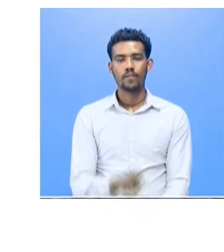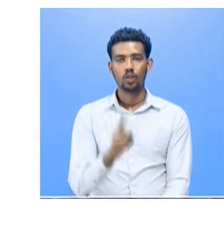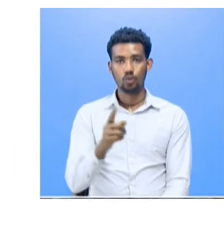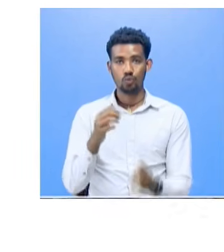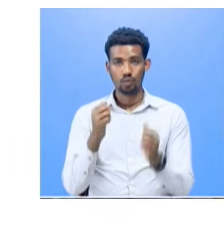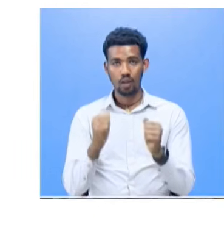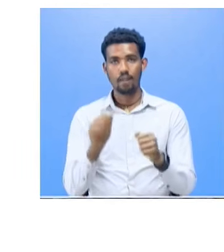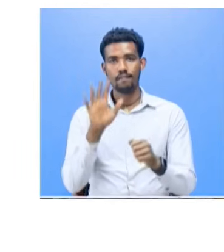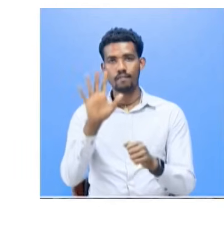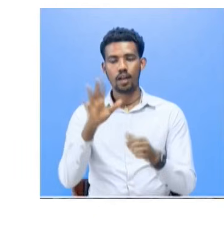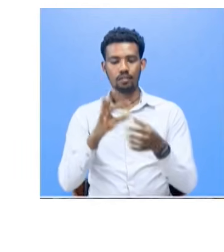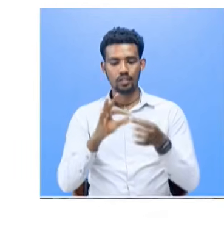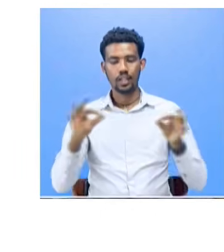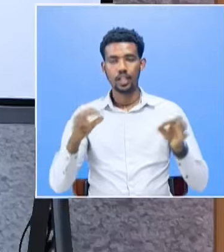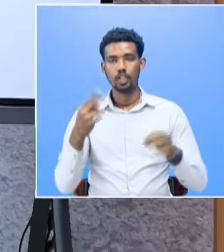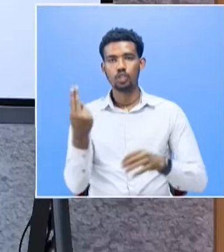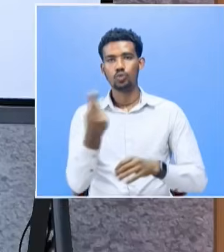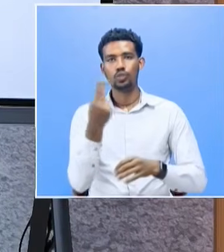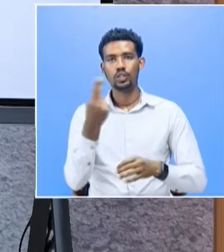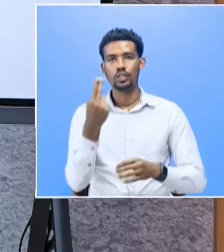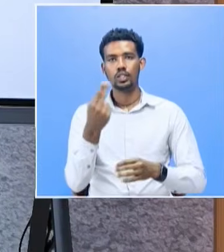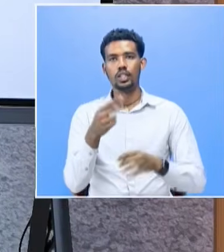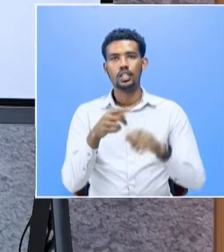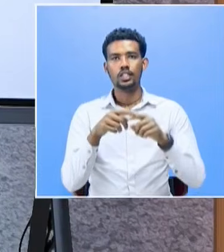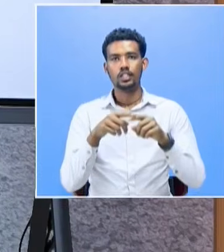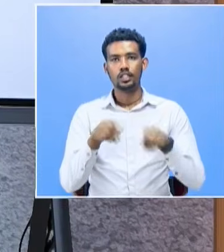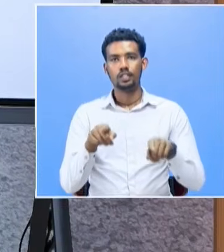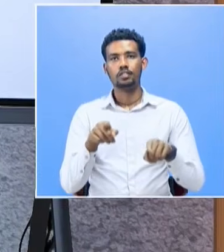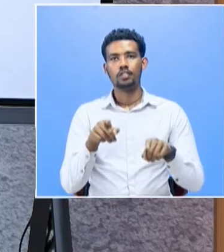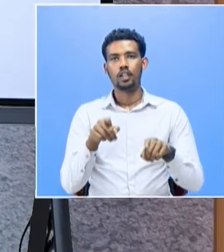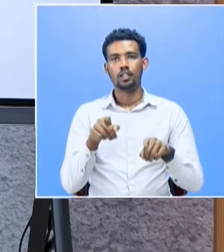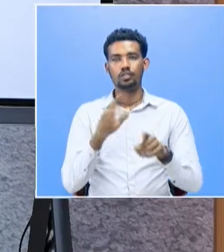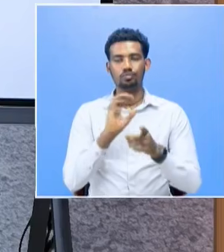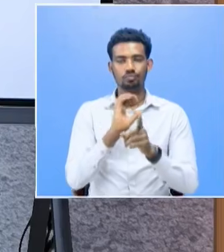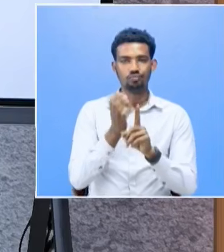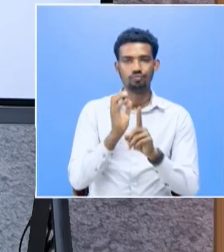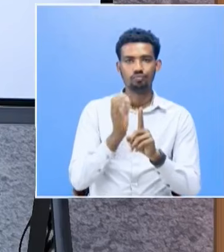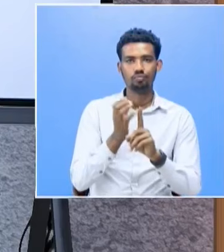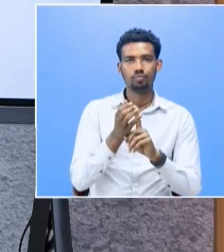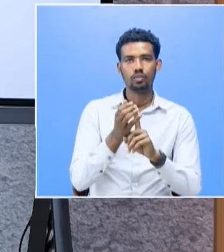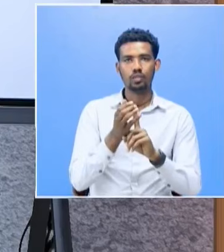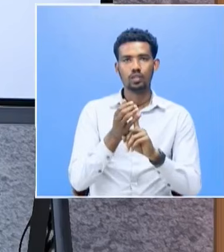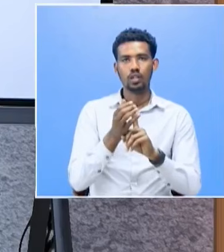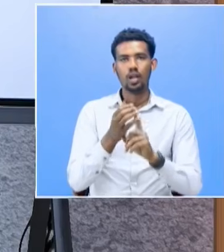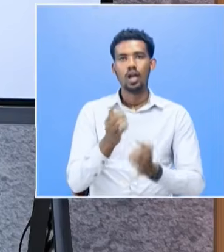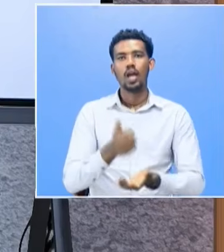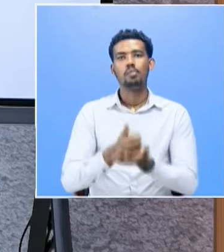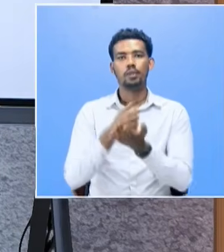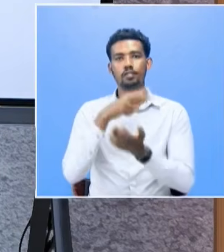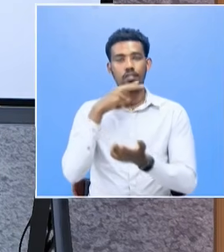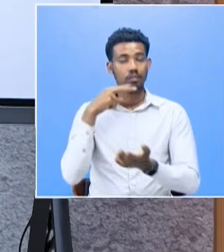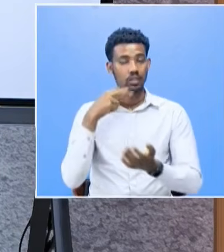make 5 sentences by using different types of helping verbs. I hope you all